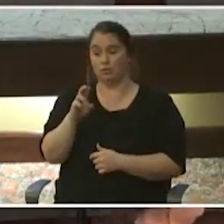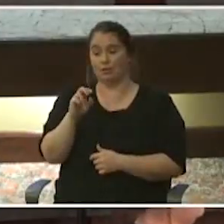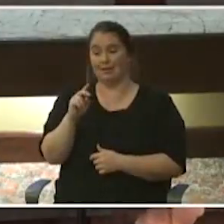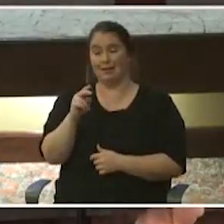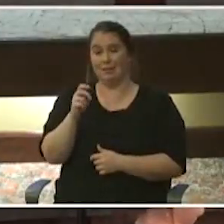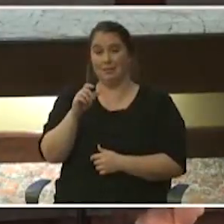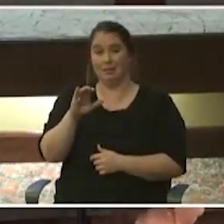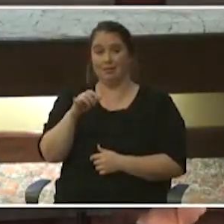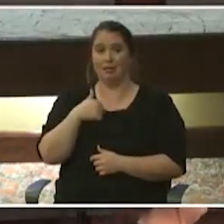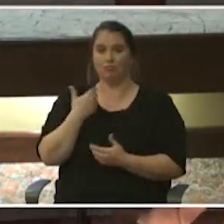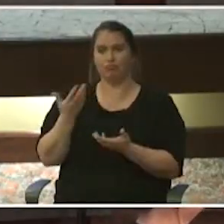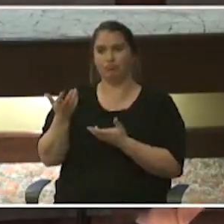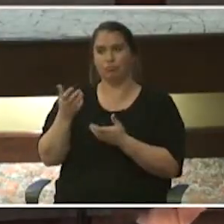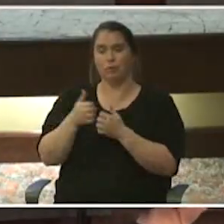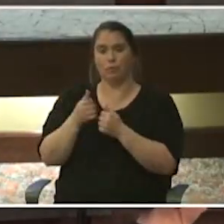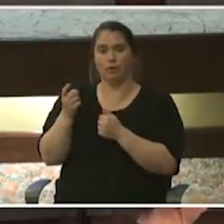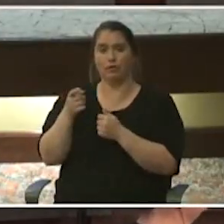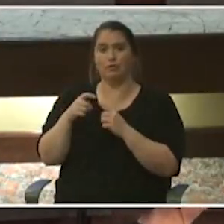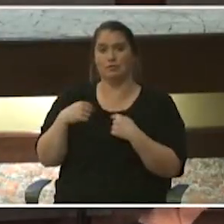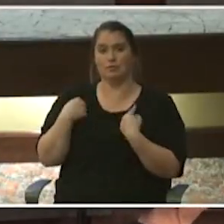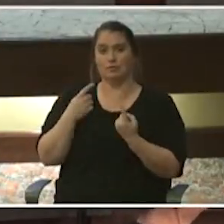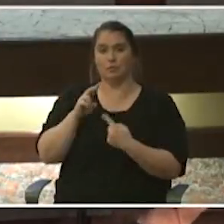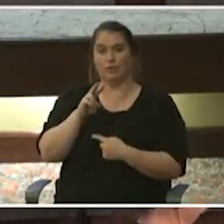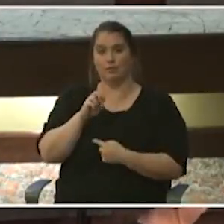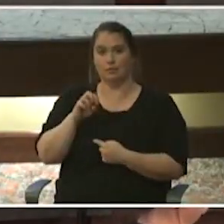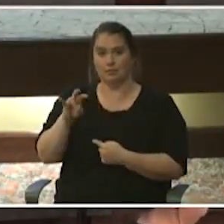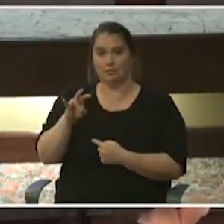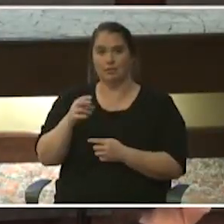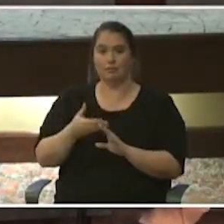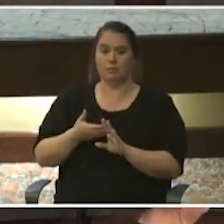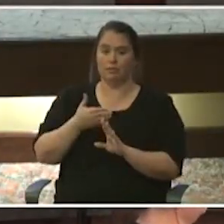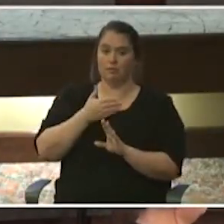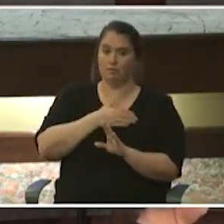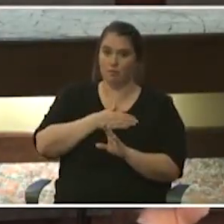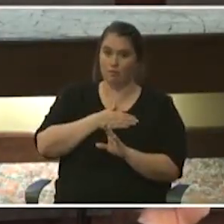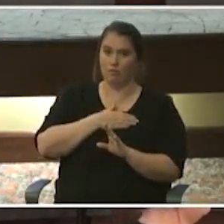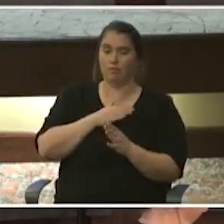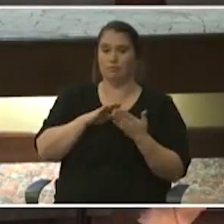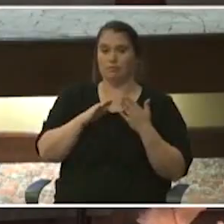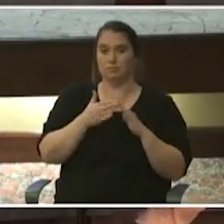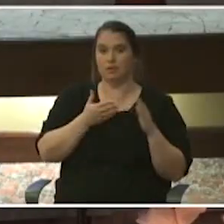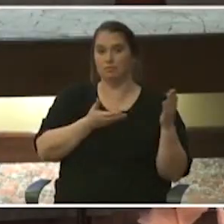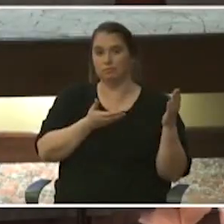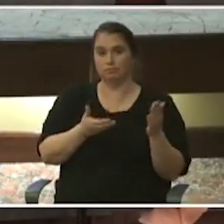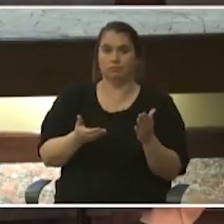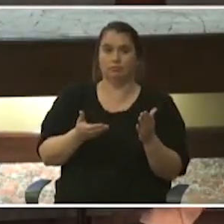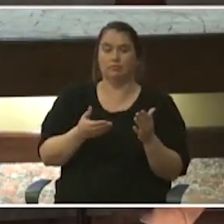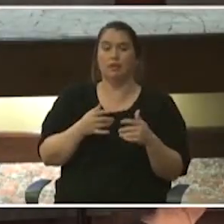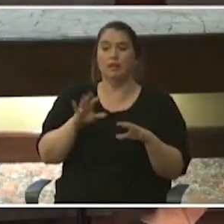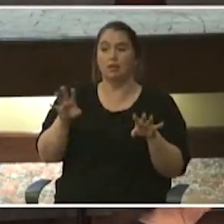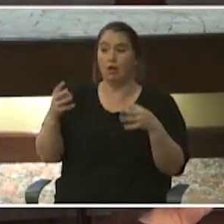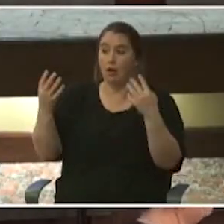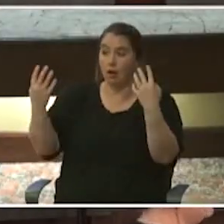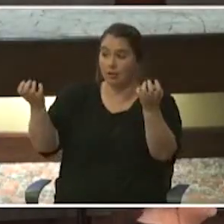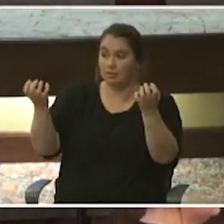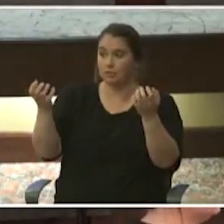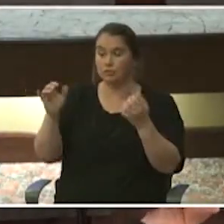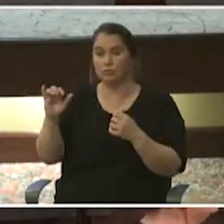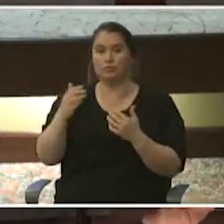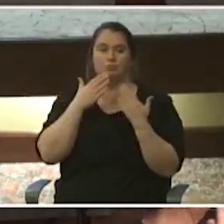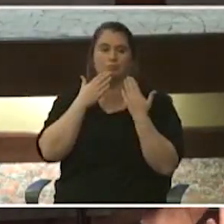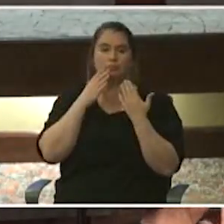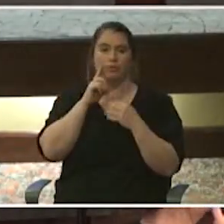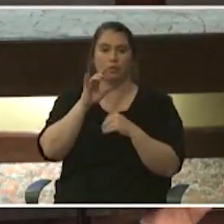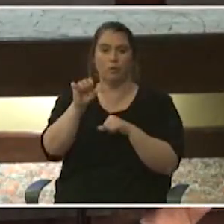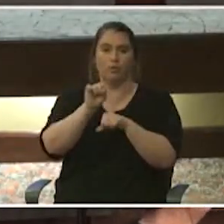worked with her on animals since 2007 or before. And I see Carrie in the audience as well, so thank you for your work on the Animal